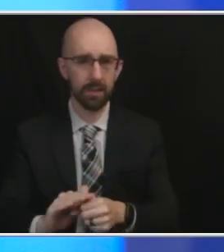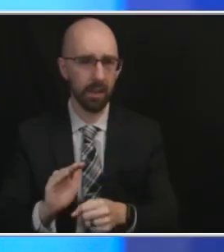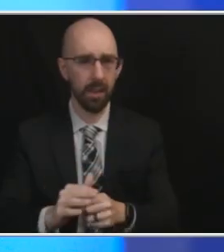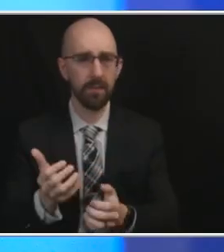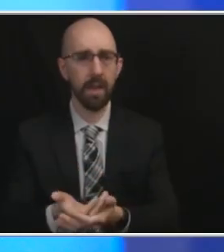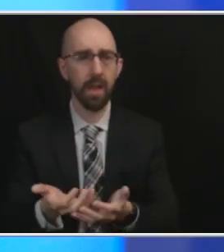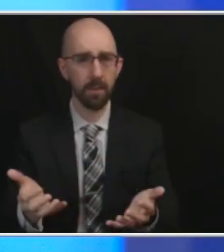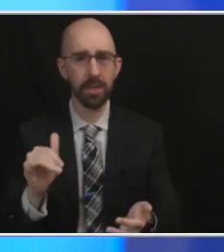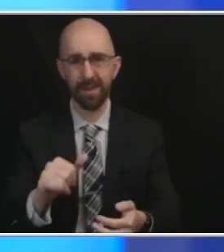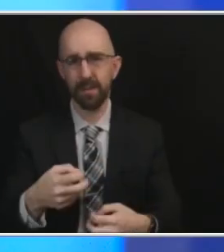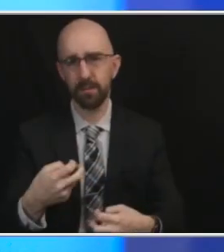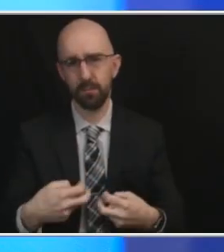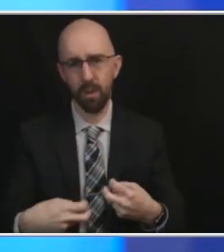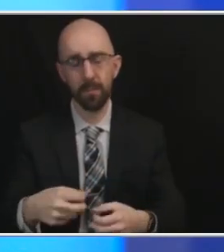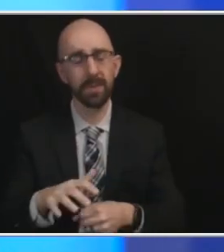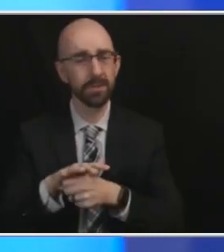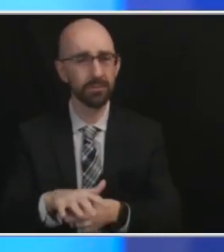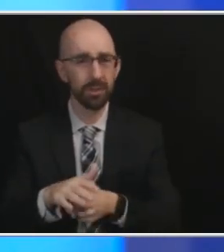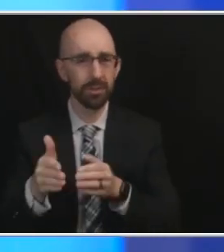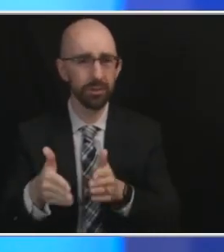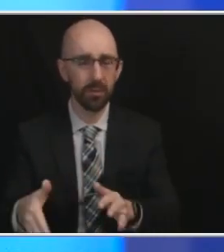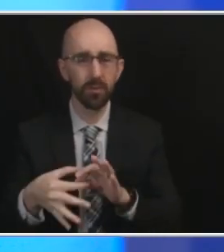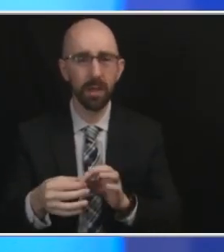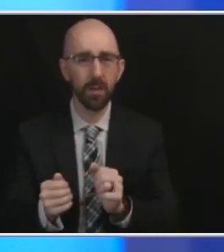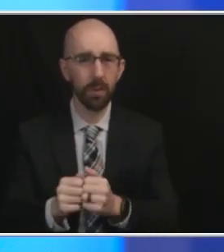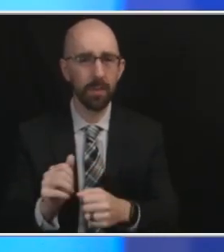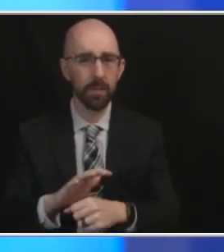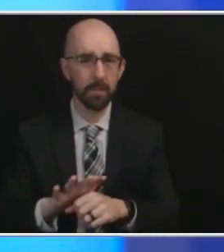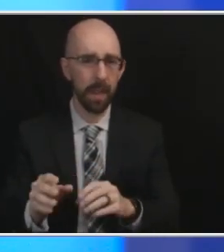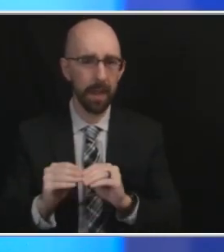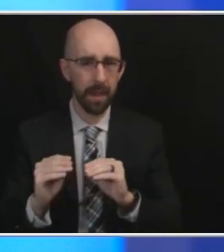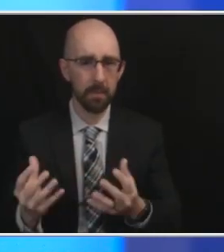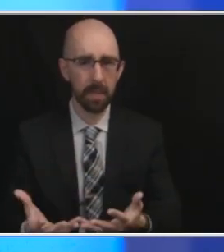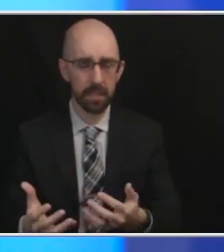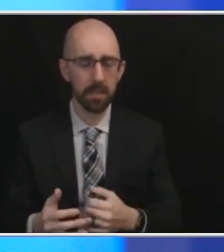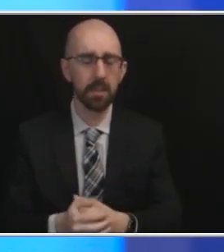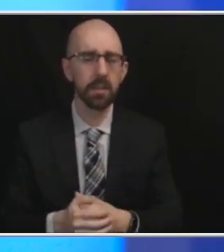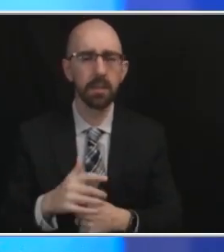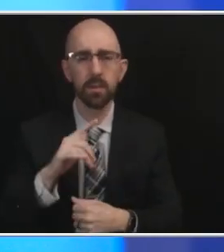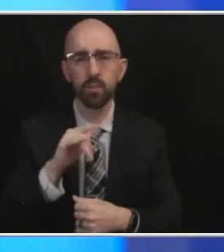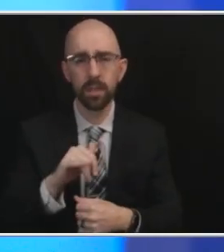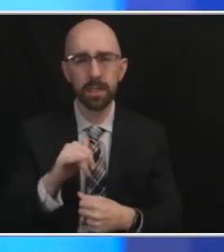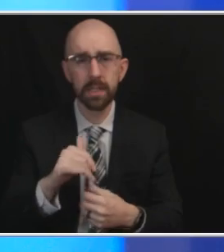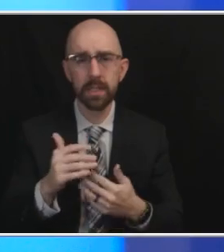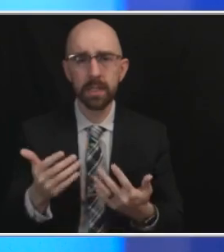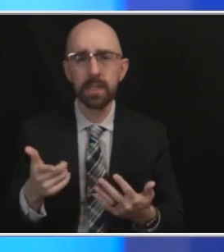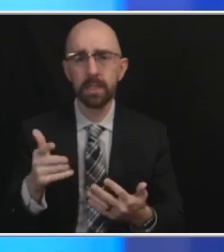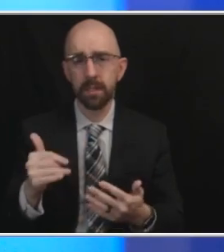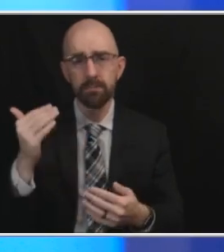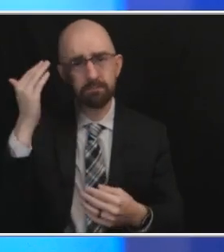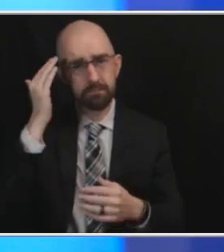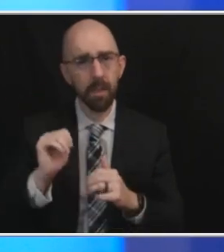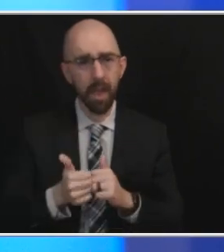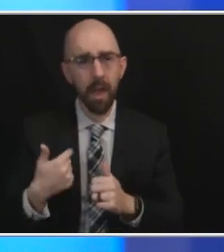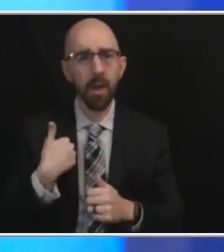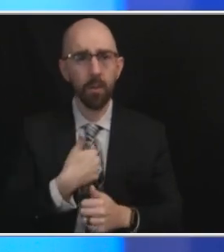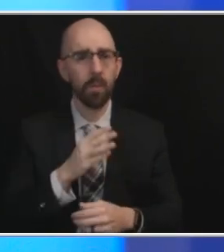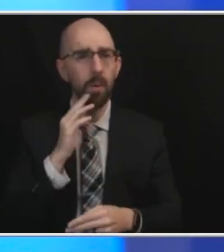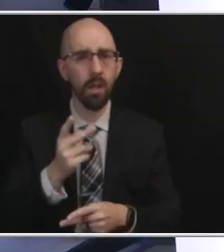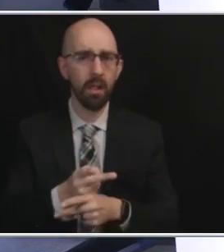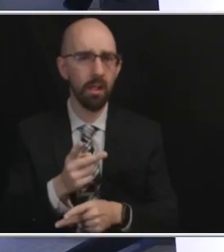problem, and stress in general related to the pandemic. And it really does inform how we will handle something like this in the future, I